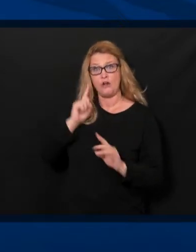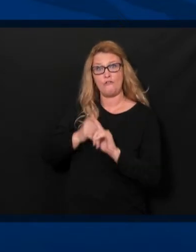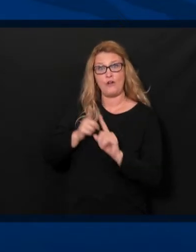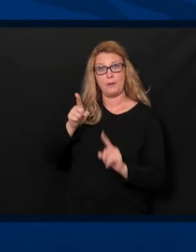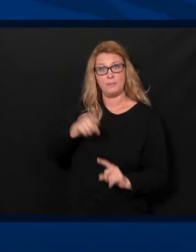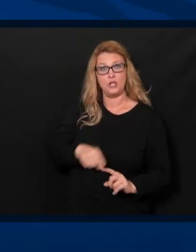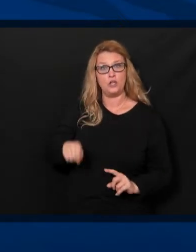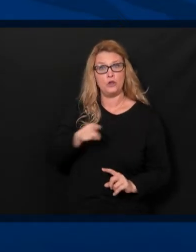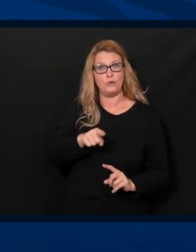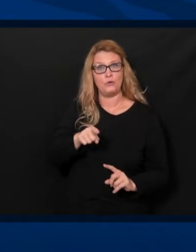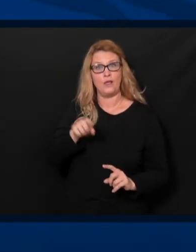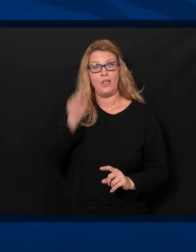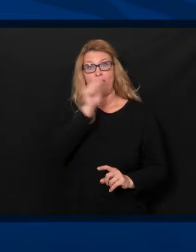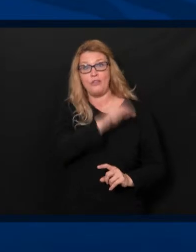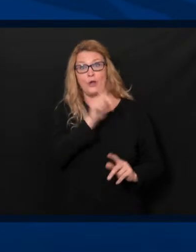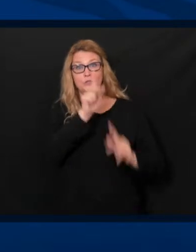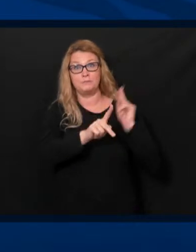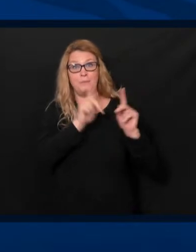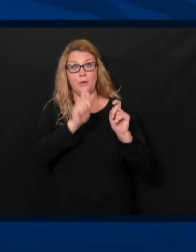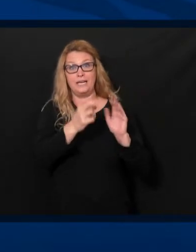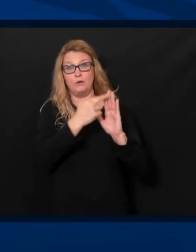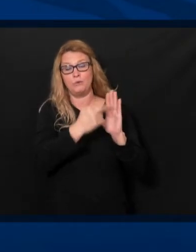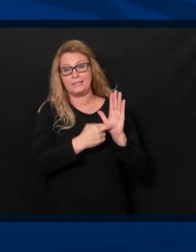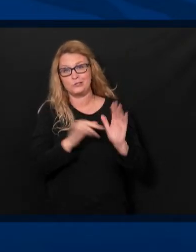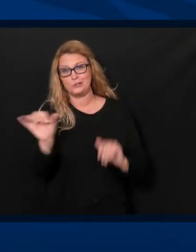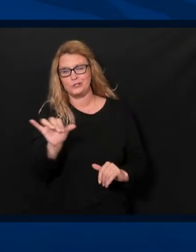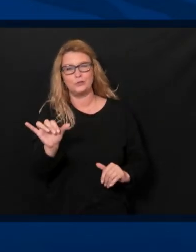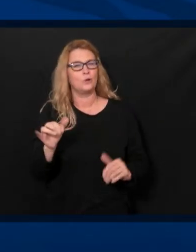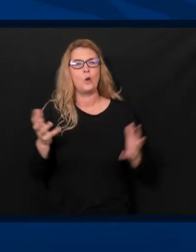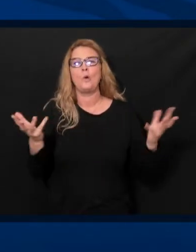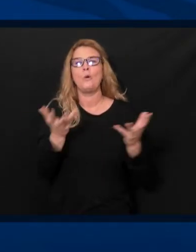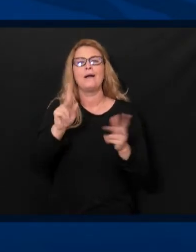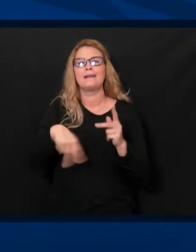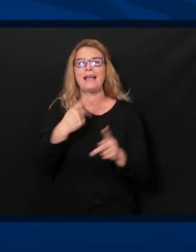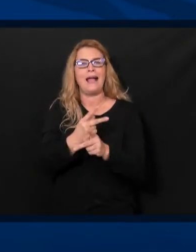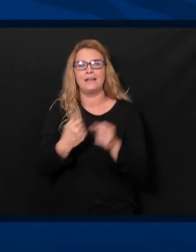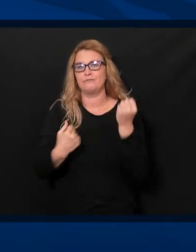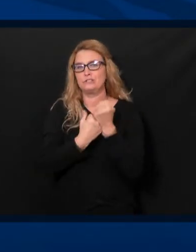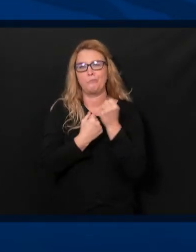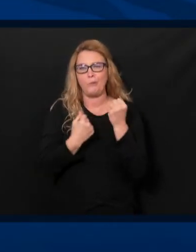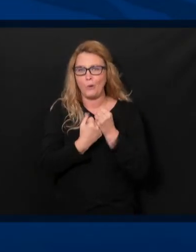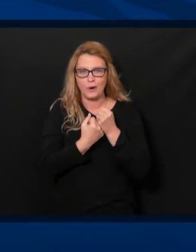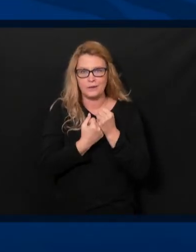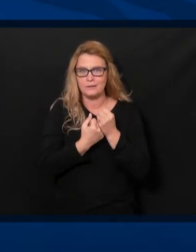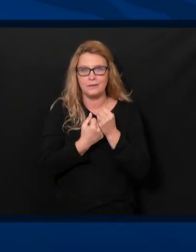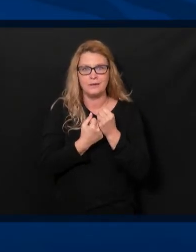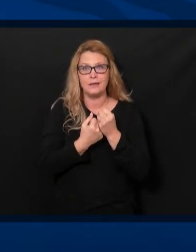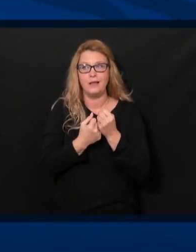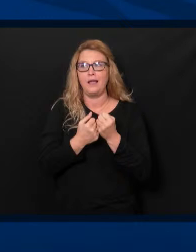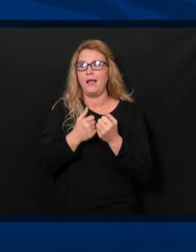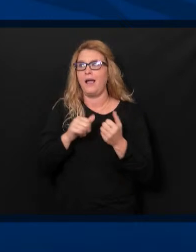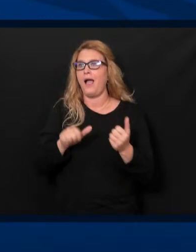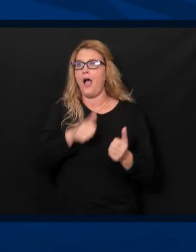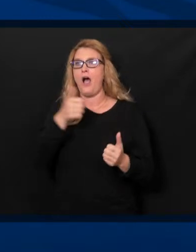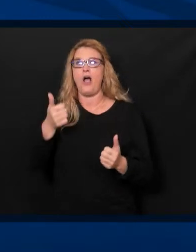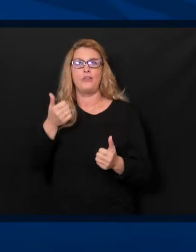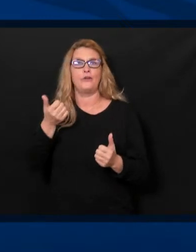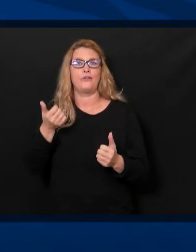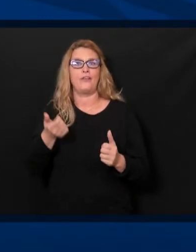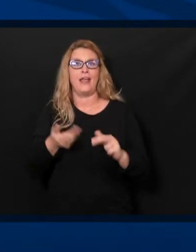certain counties need to get their folks registered as well. So what kind of support, other than just an increase